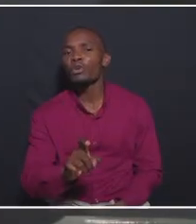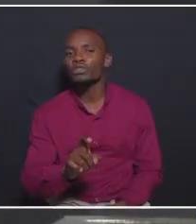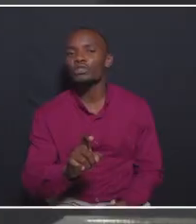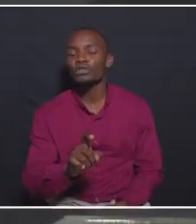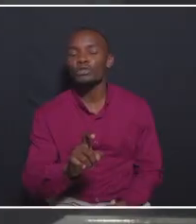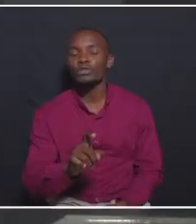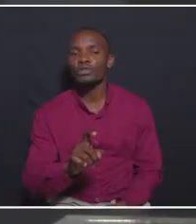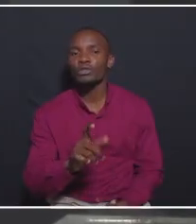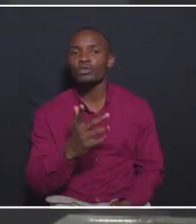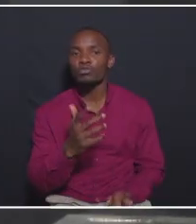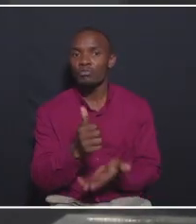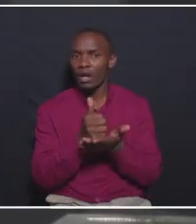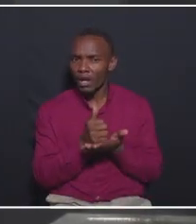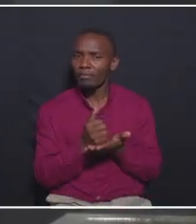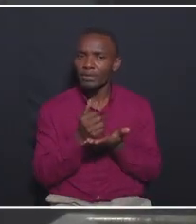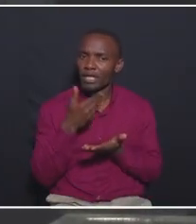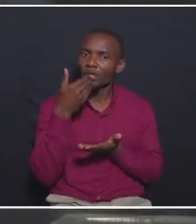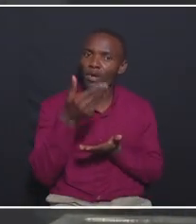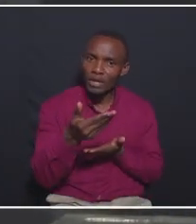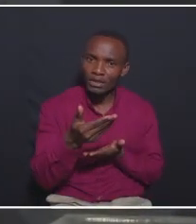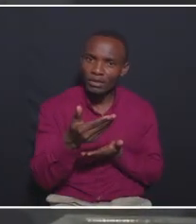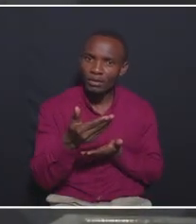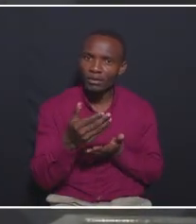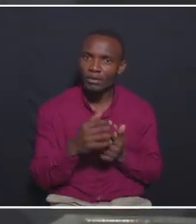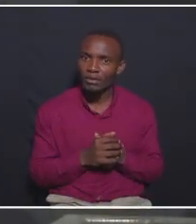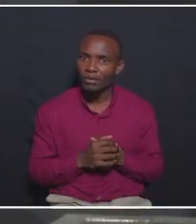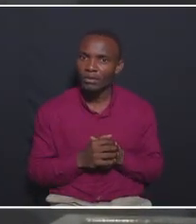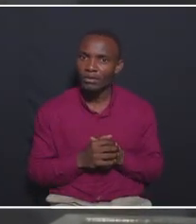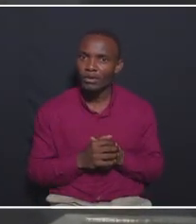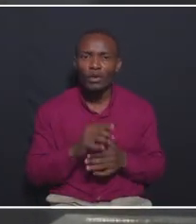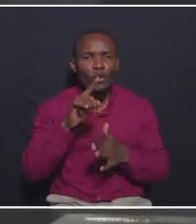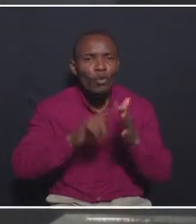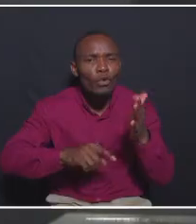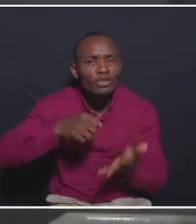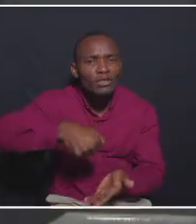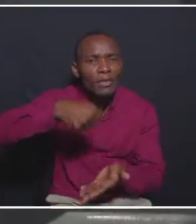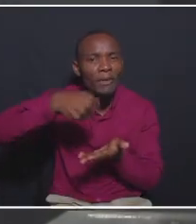that question. And you guys will understand why. What is the budget?